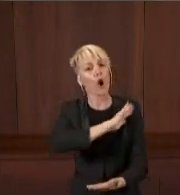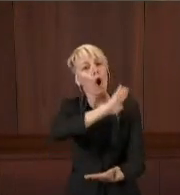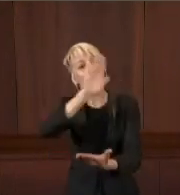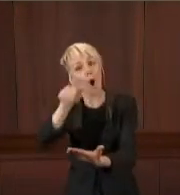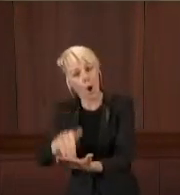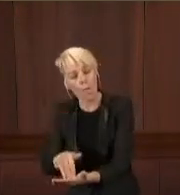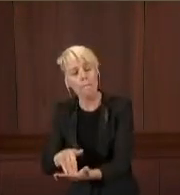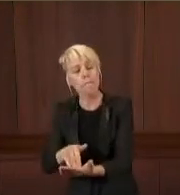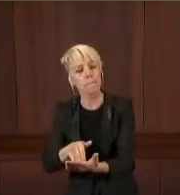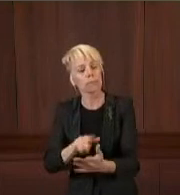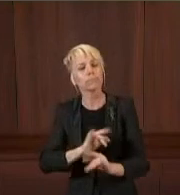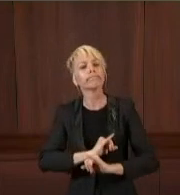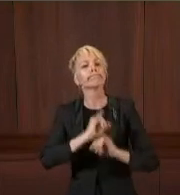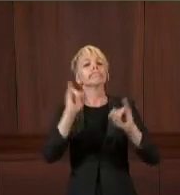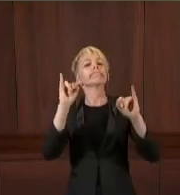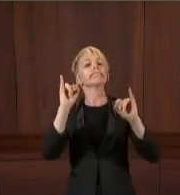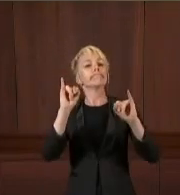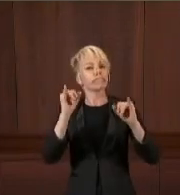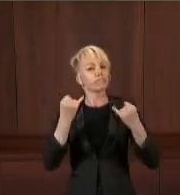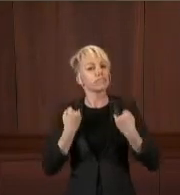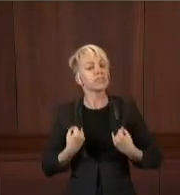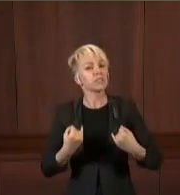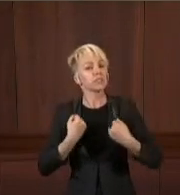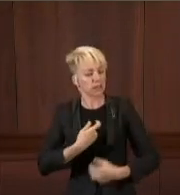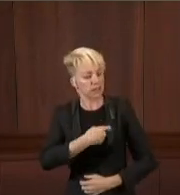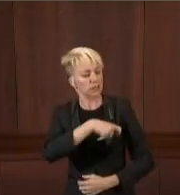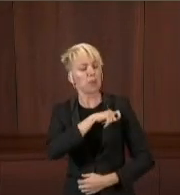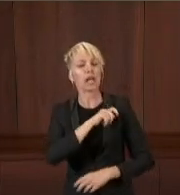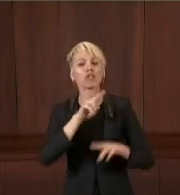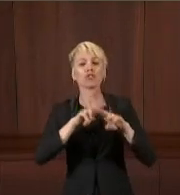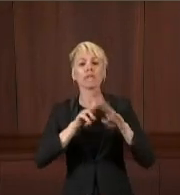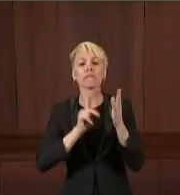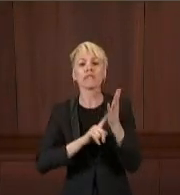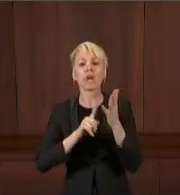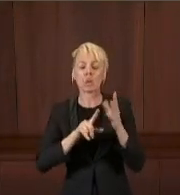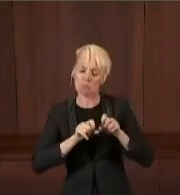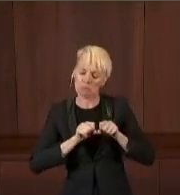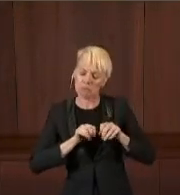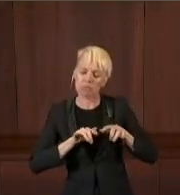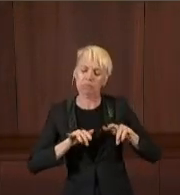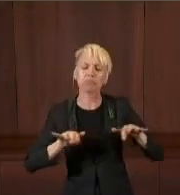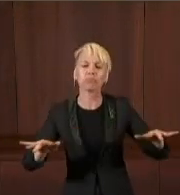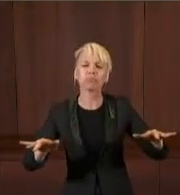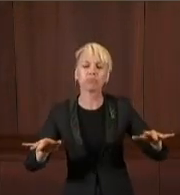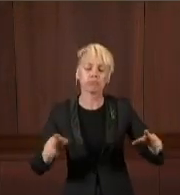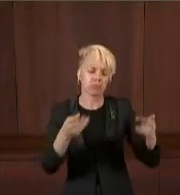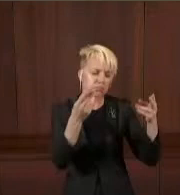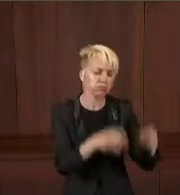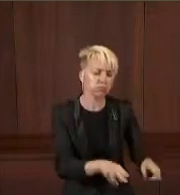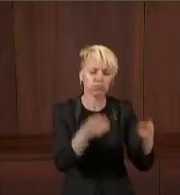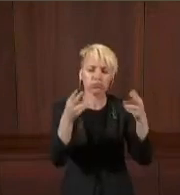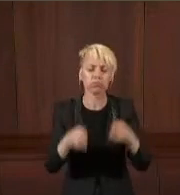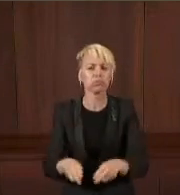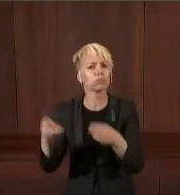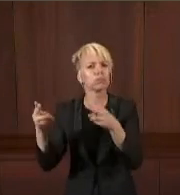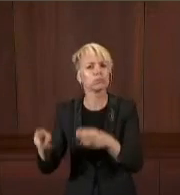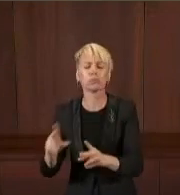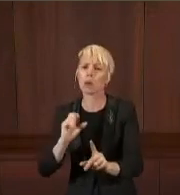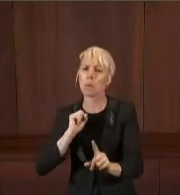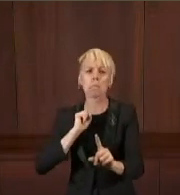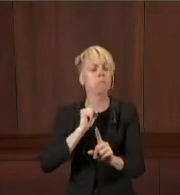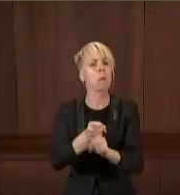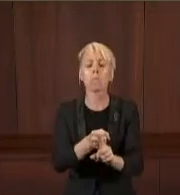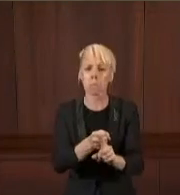world succumbed to another enemy, the Spanish flu, which wreaked its havoc on our already grieving